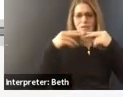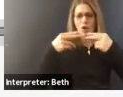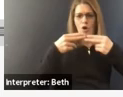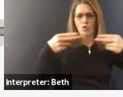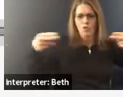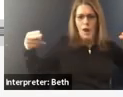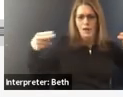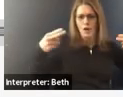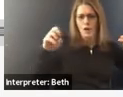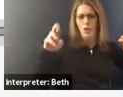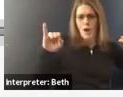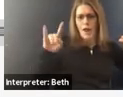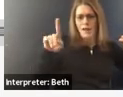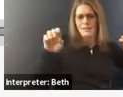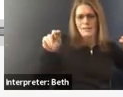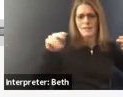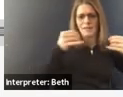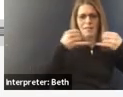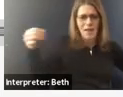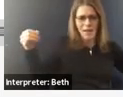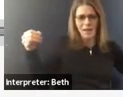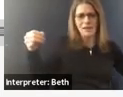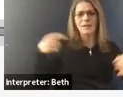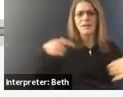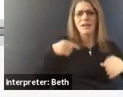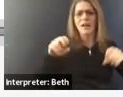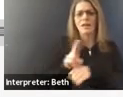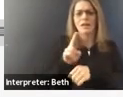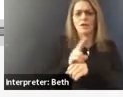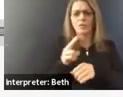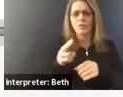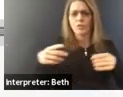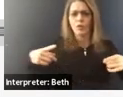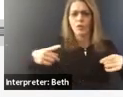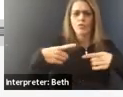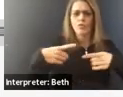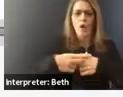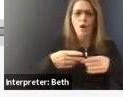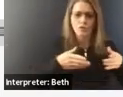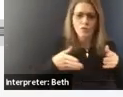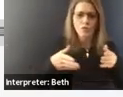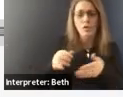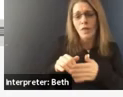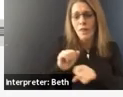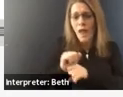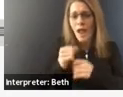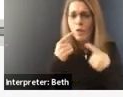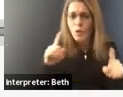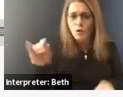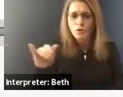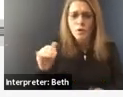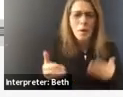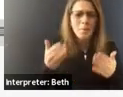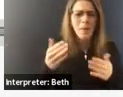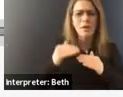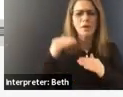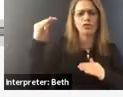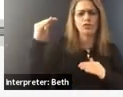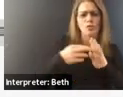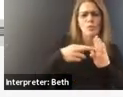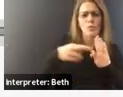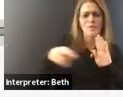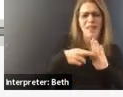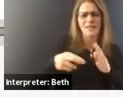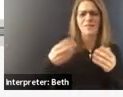too. maybe a little too reflective. Let's try the field.